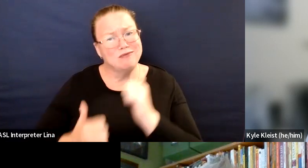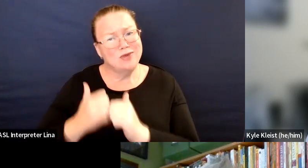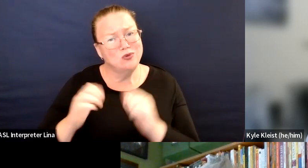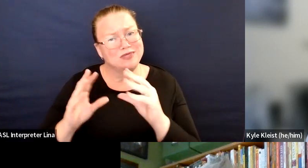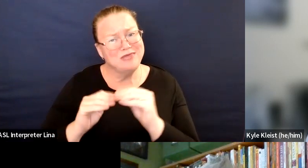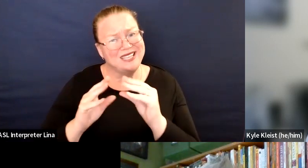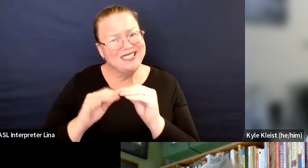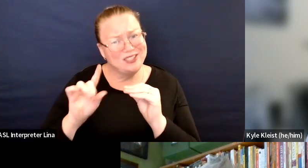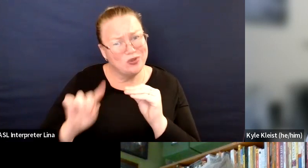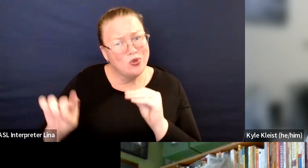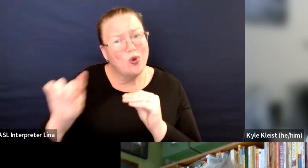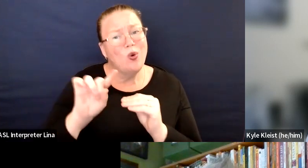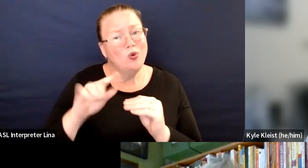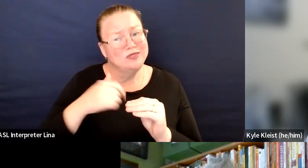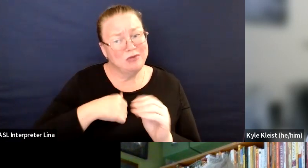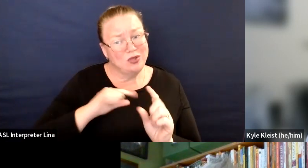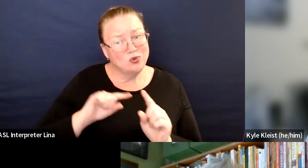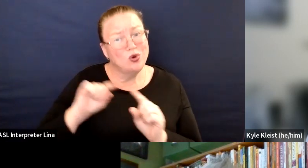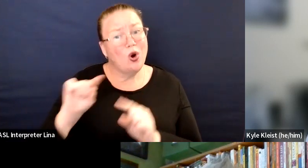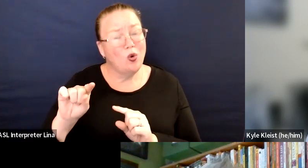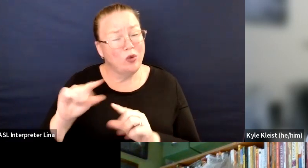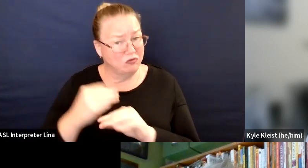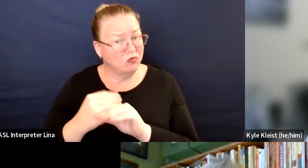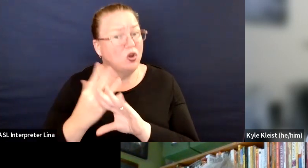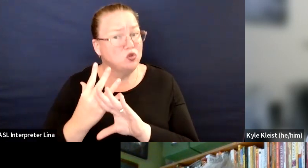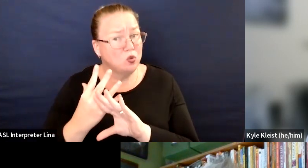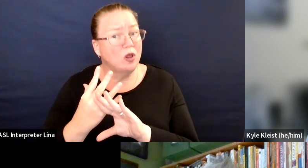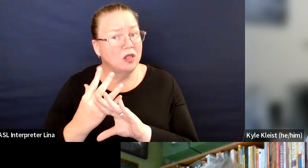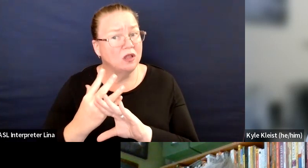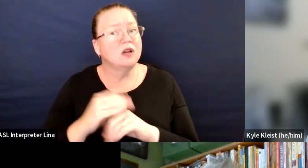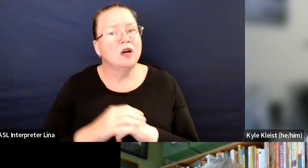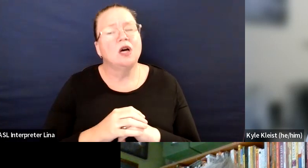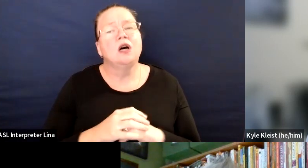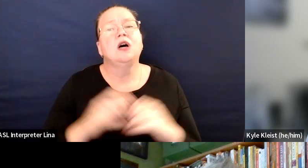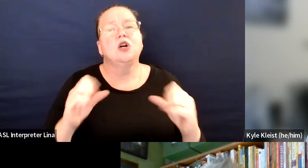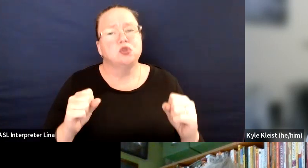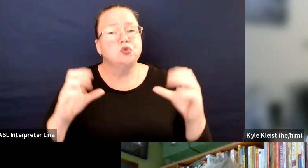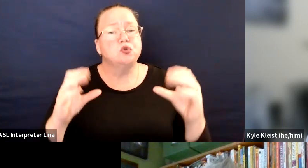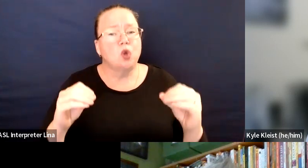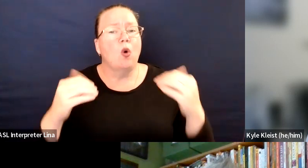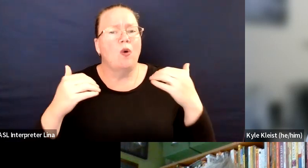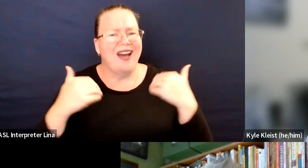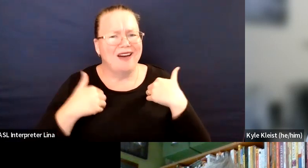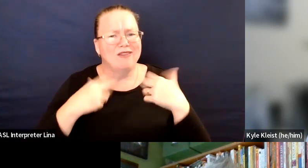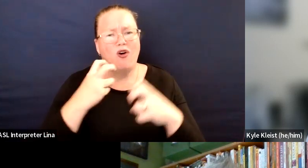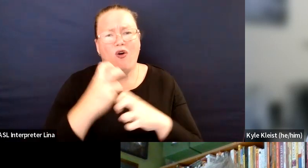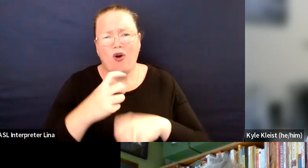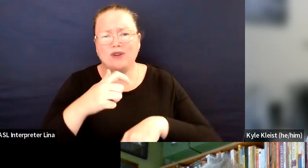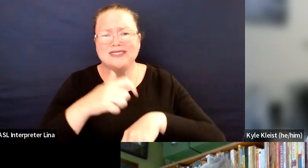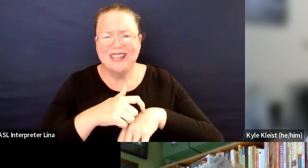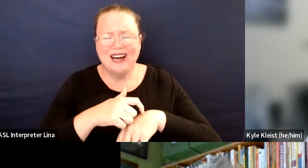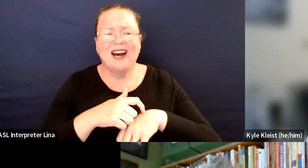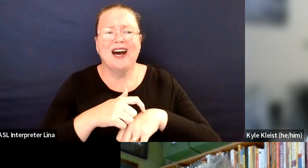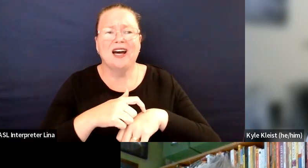meetings that I'm attending are virtual, and so having a hard time,